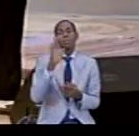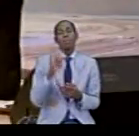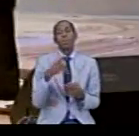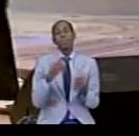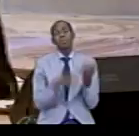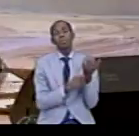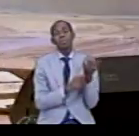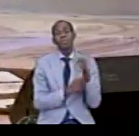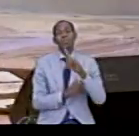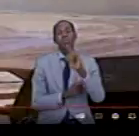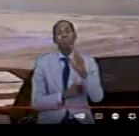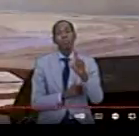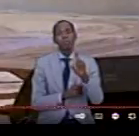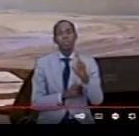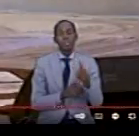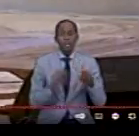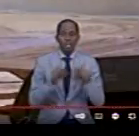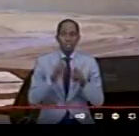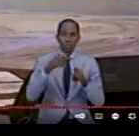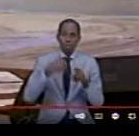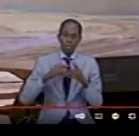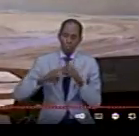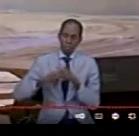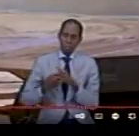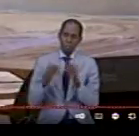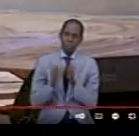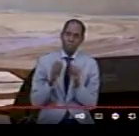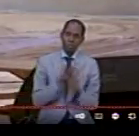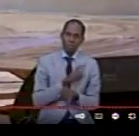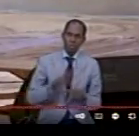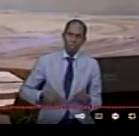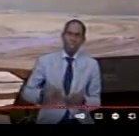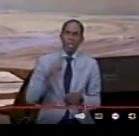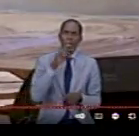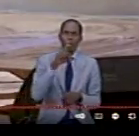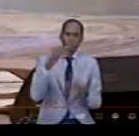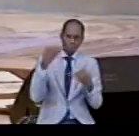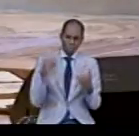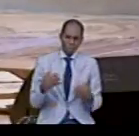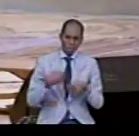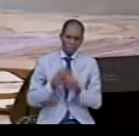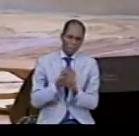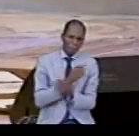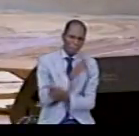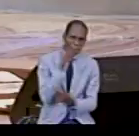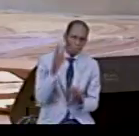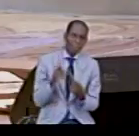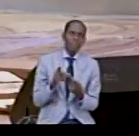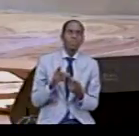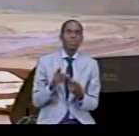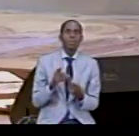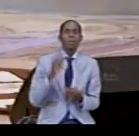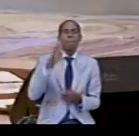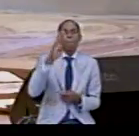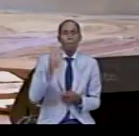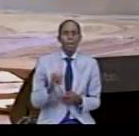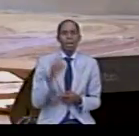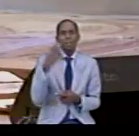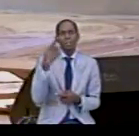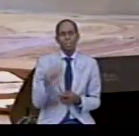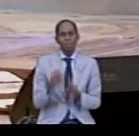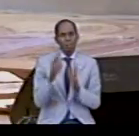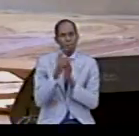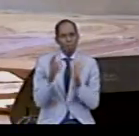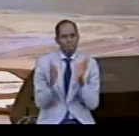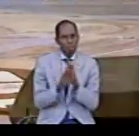flesh as you have begone of the Lord are you now Mage Perfect by the law